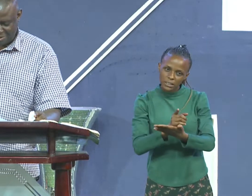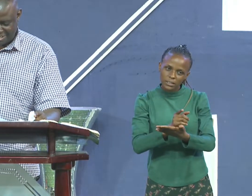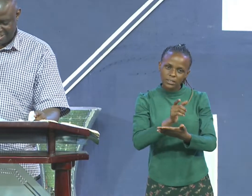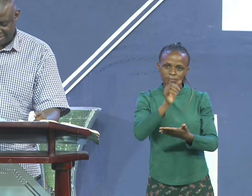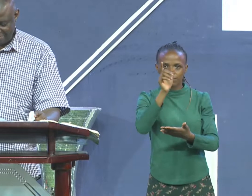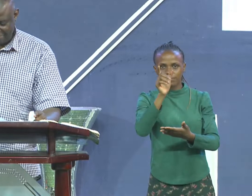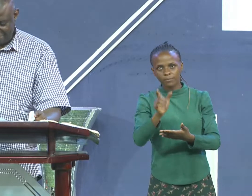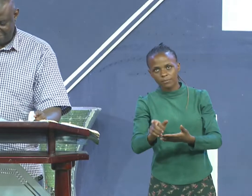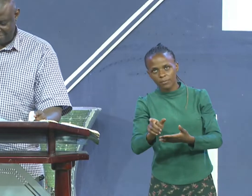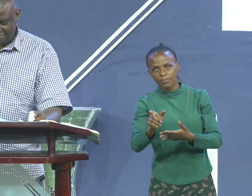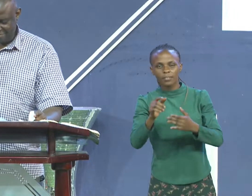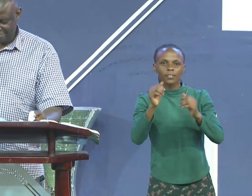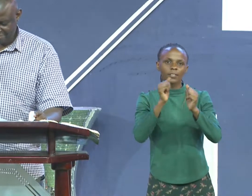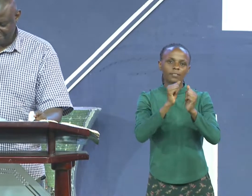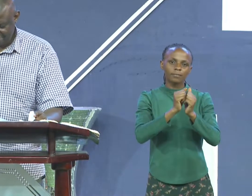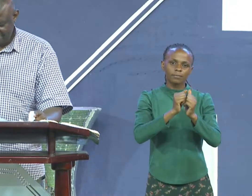Genesis 15:18-20,